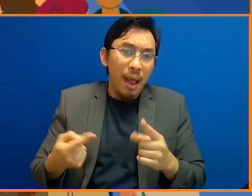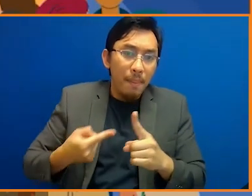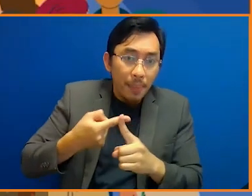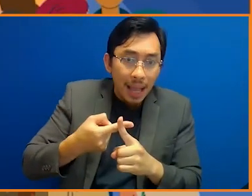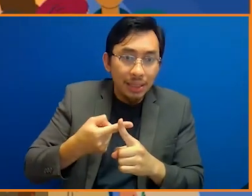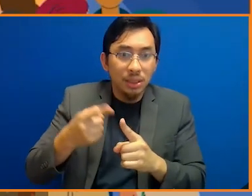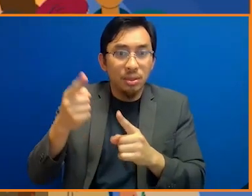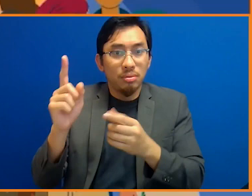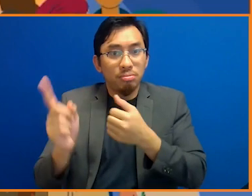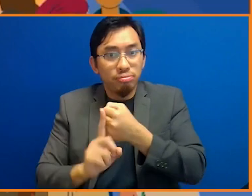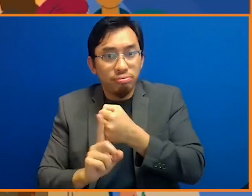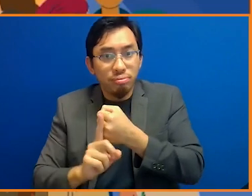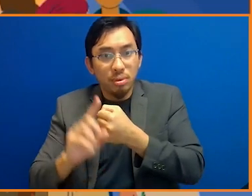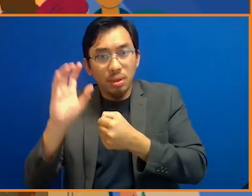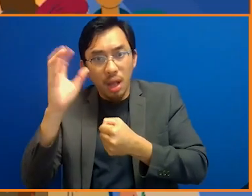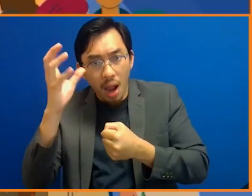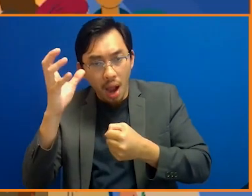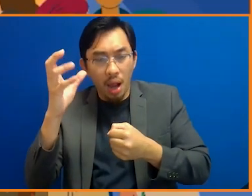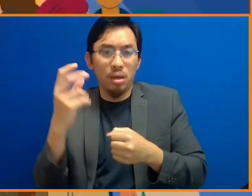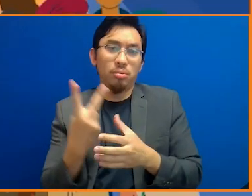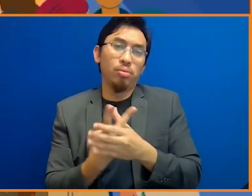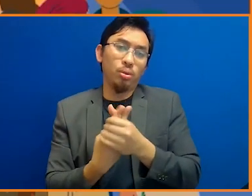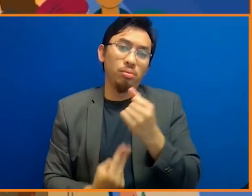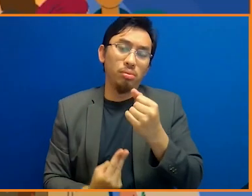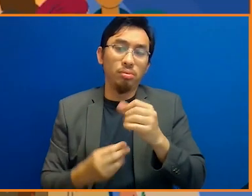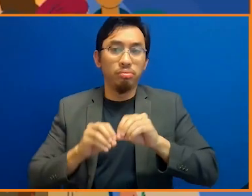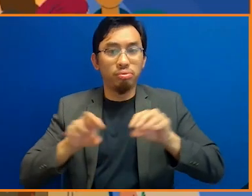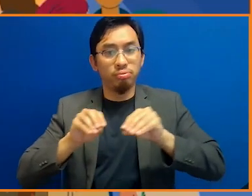land use management as well.